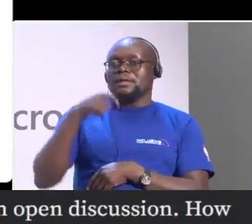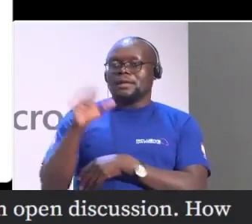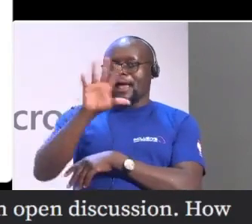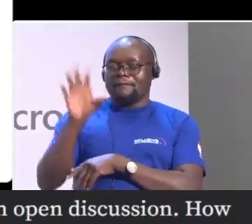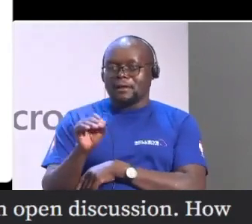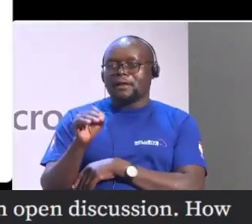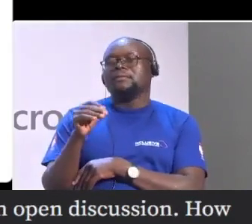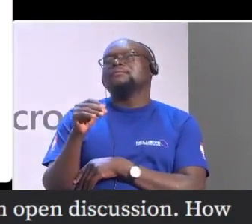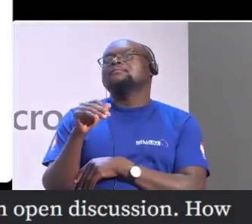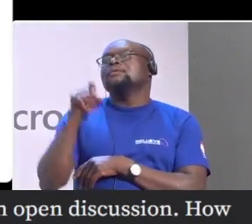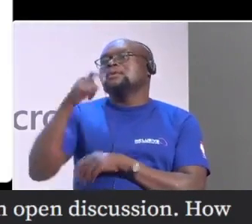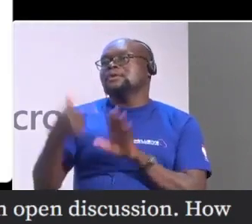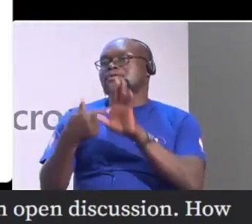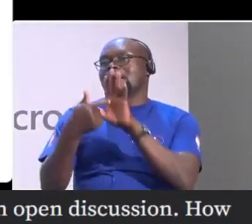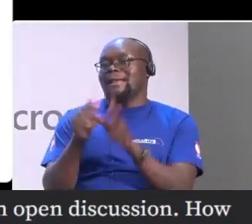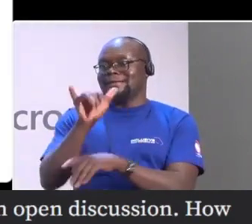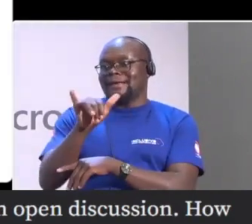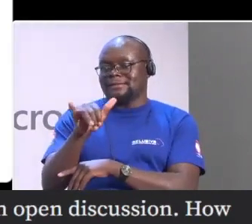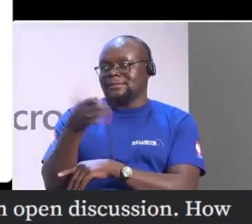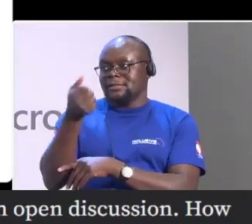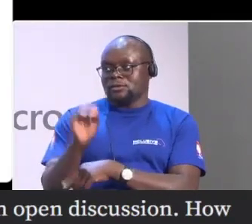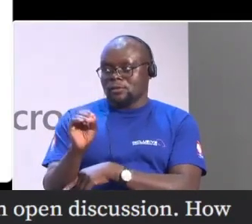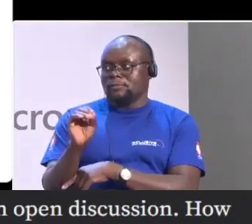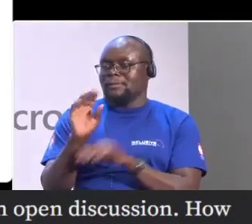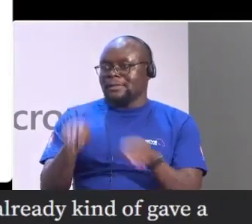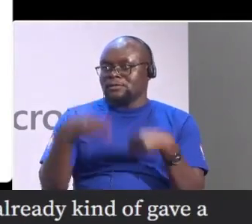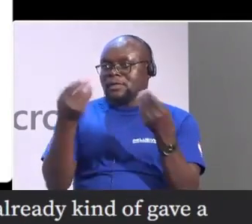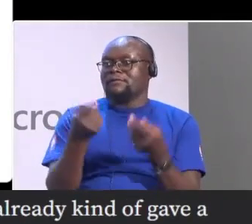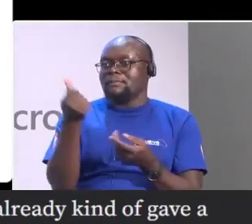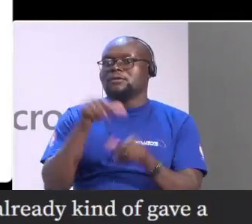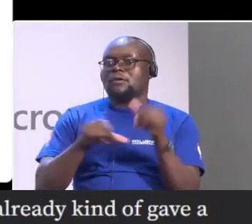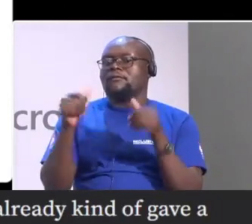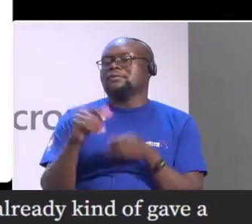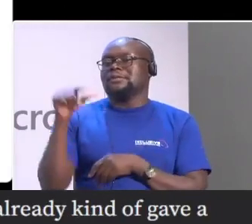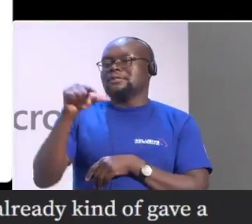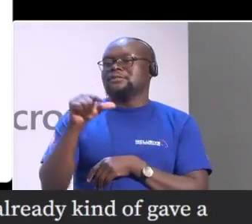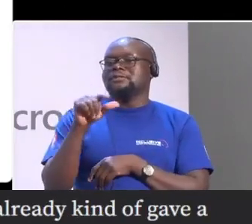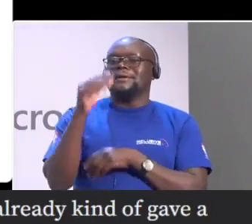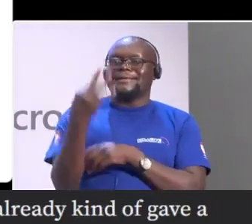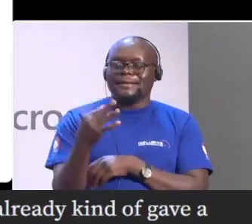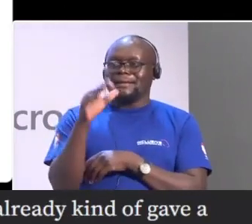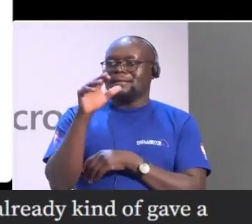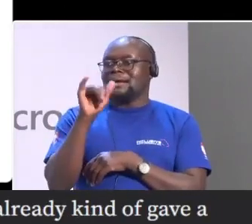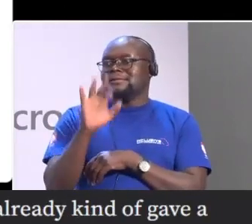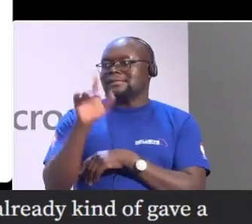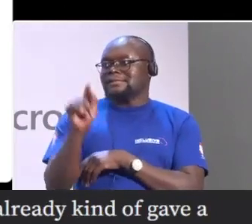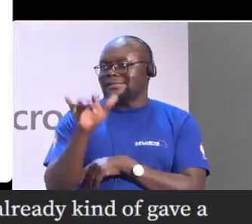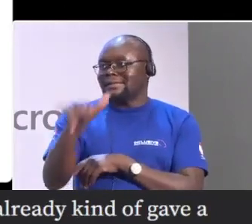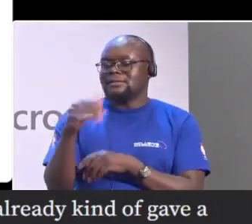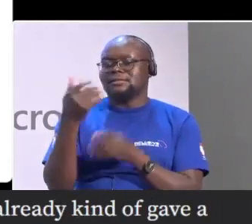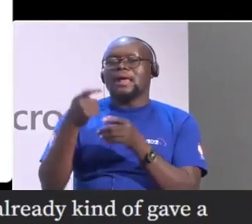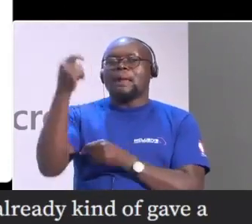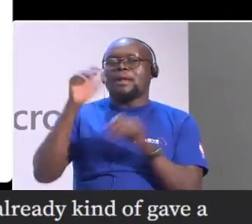Irene highlighted that. So just to give you a little bit about G3ICT, which is the